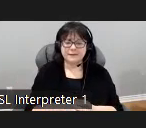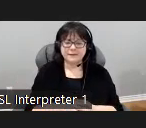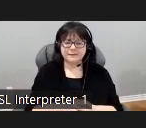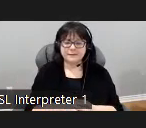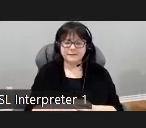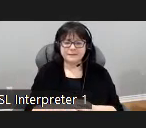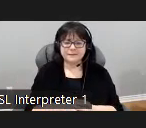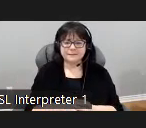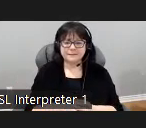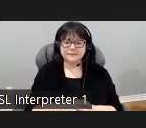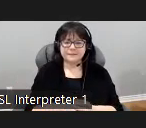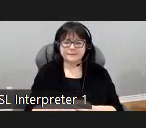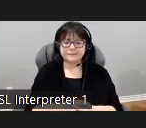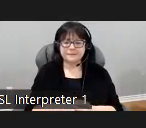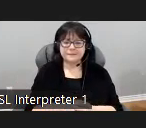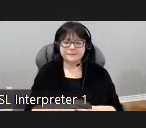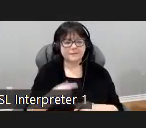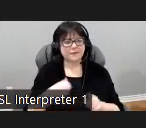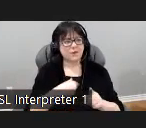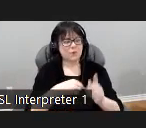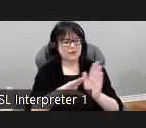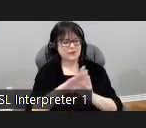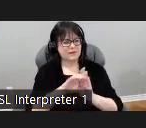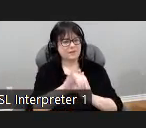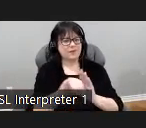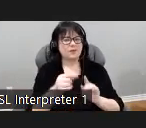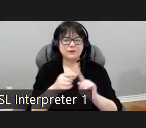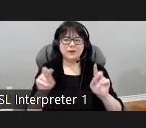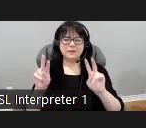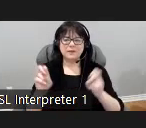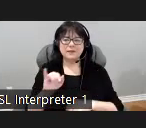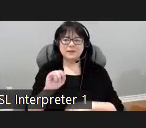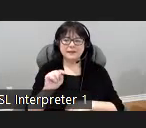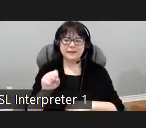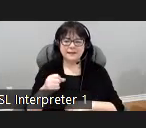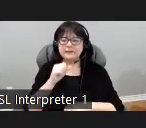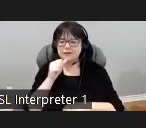It's Not Right campaign were developed out of real life stories. So,